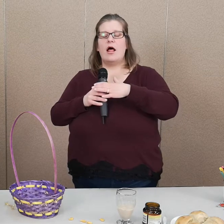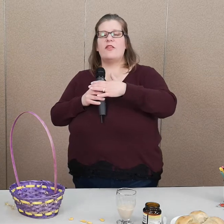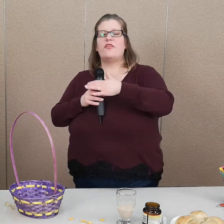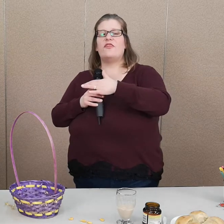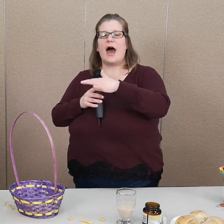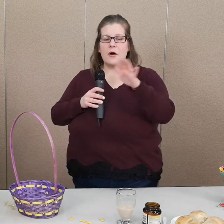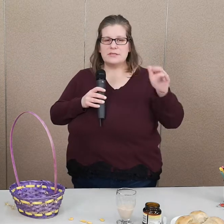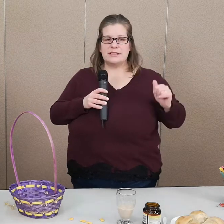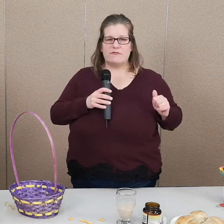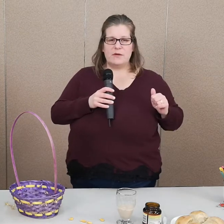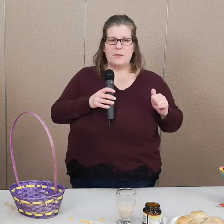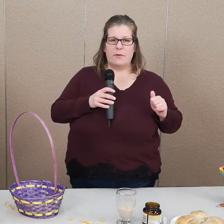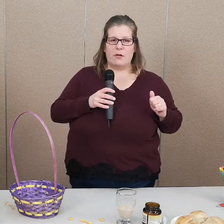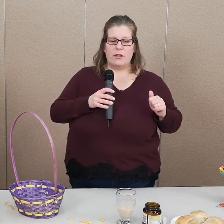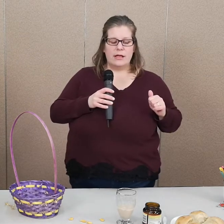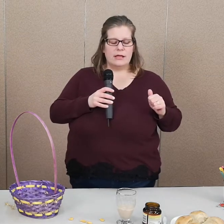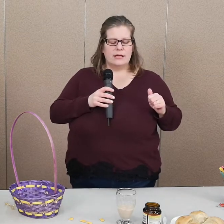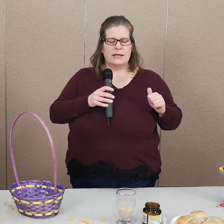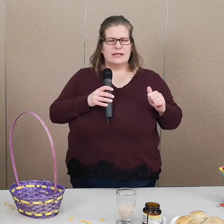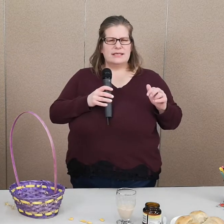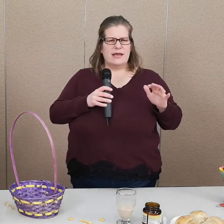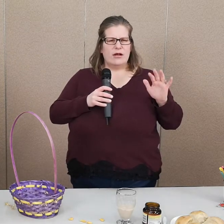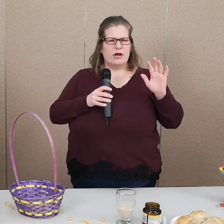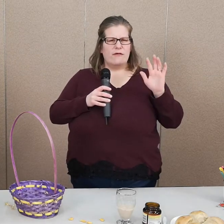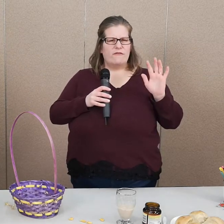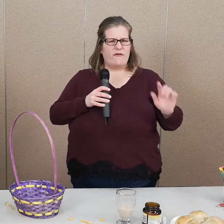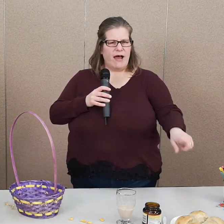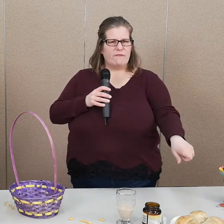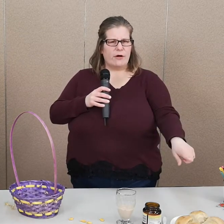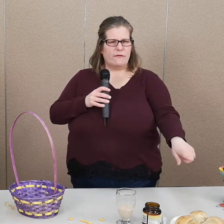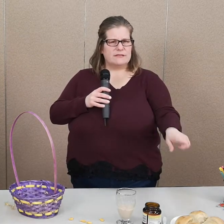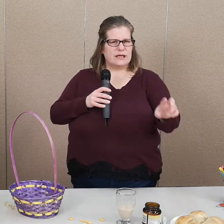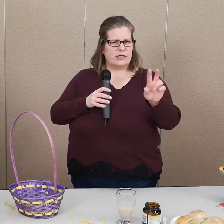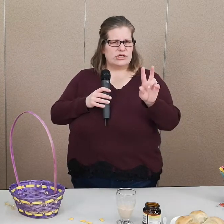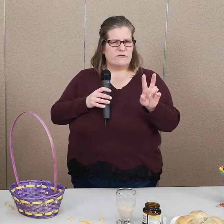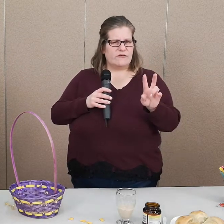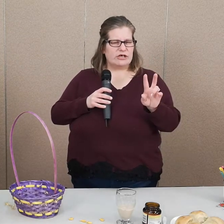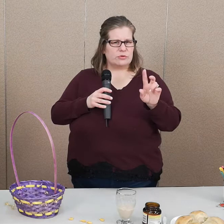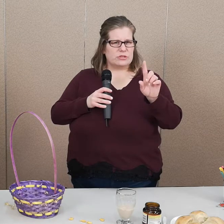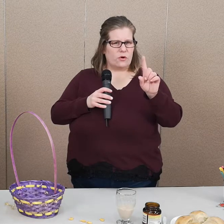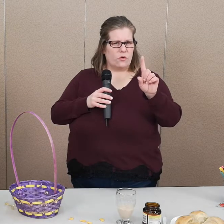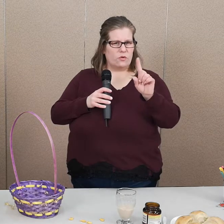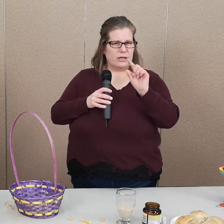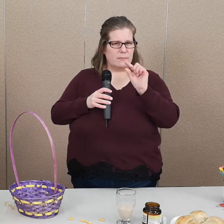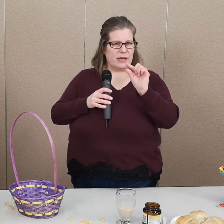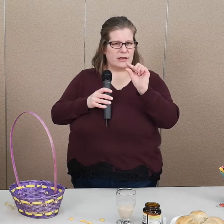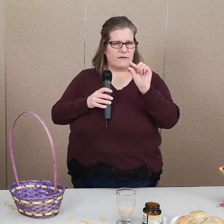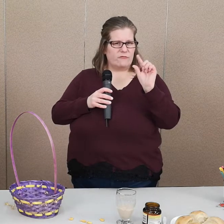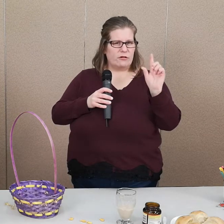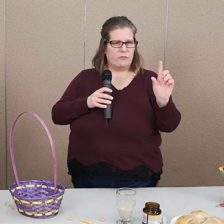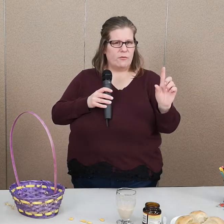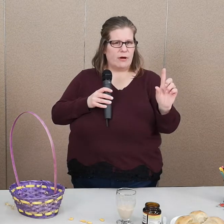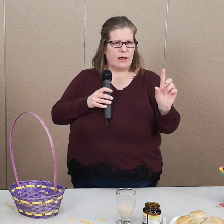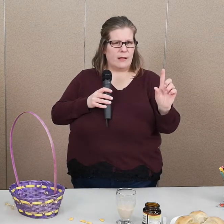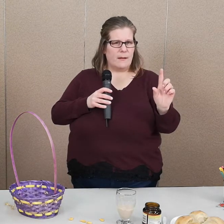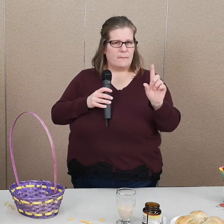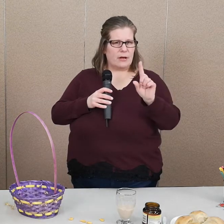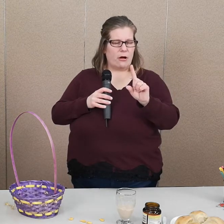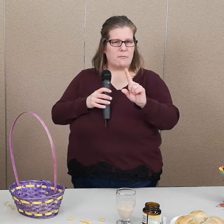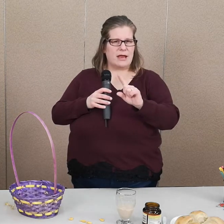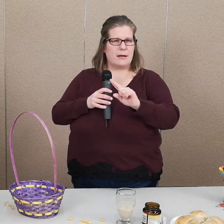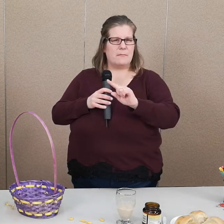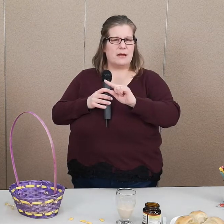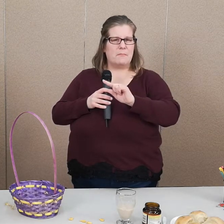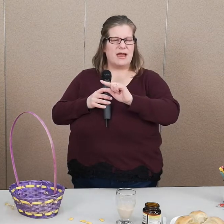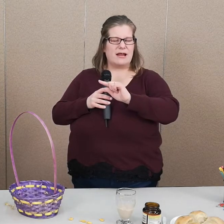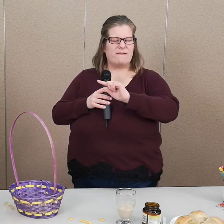feed thousands of people. See, five loaves and two fish was only big enough for a little boy, but